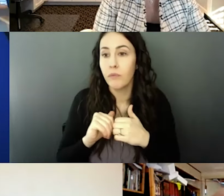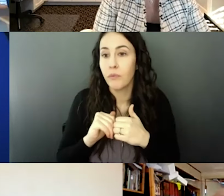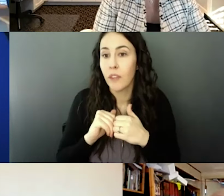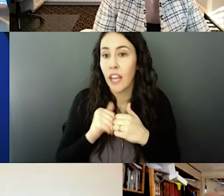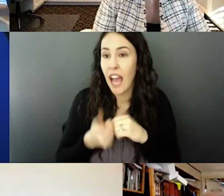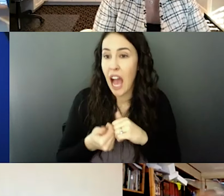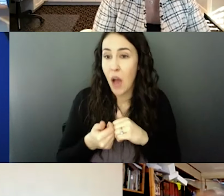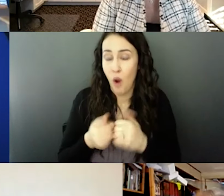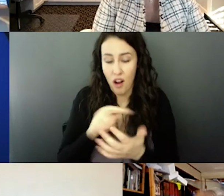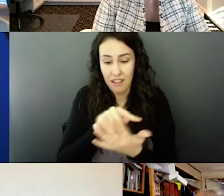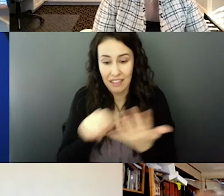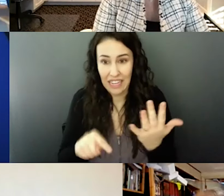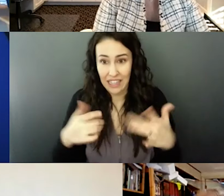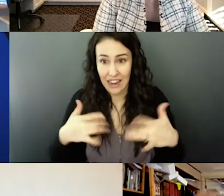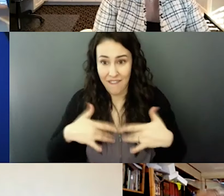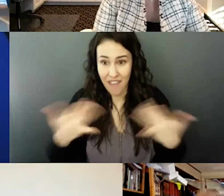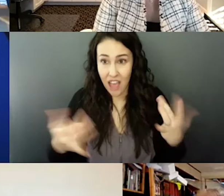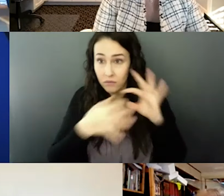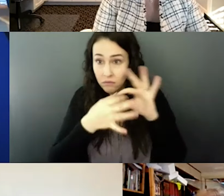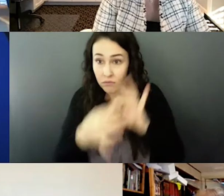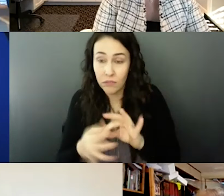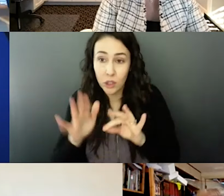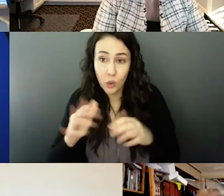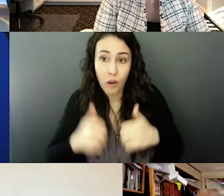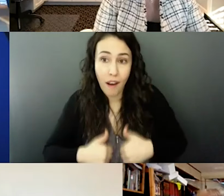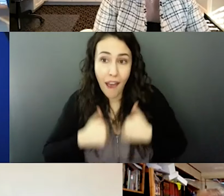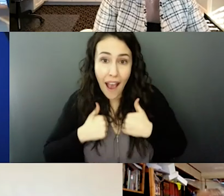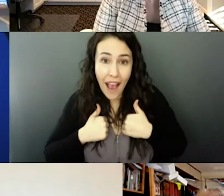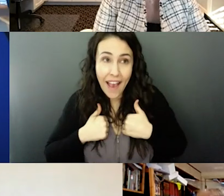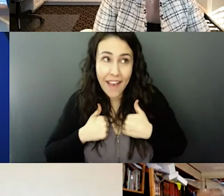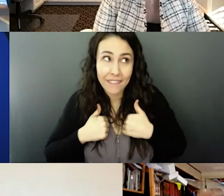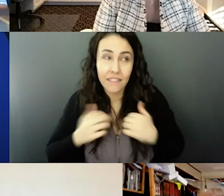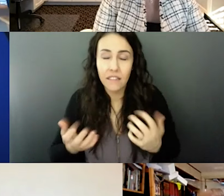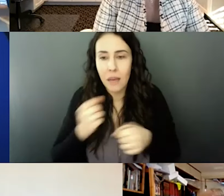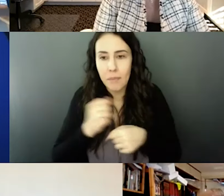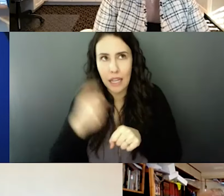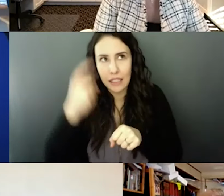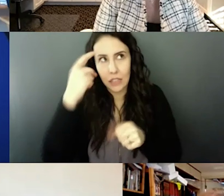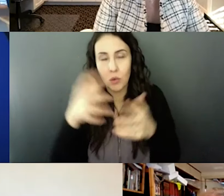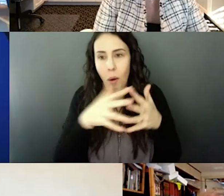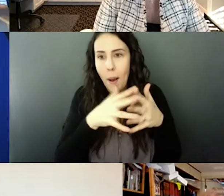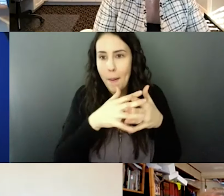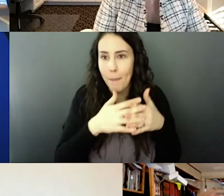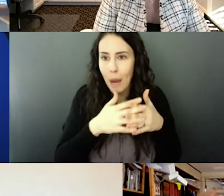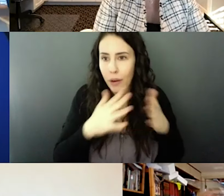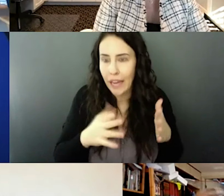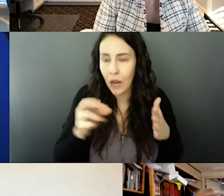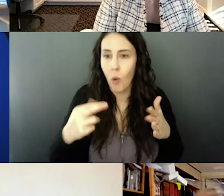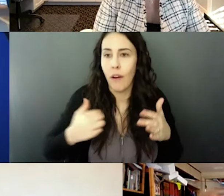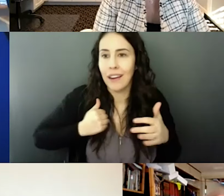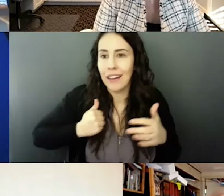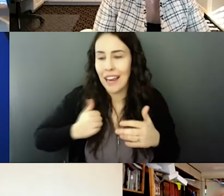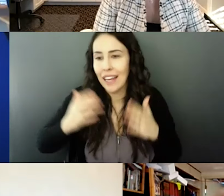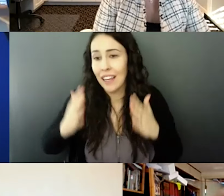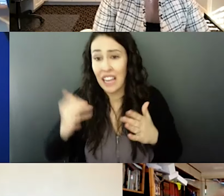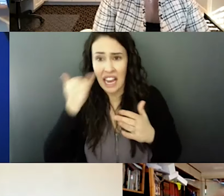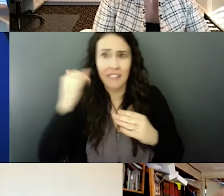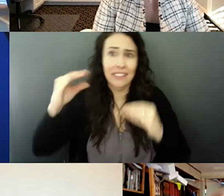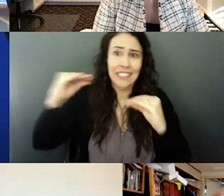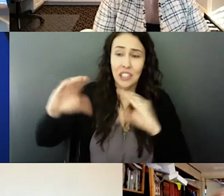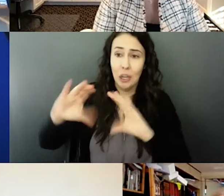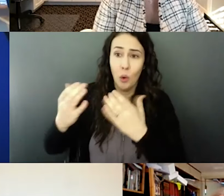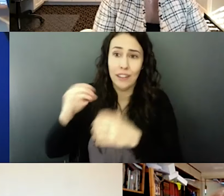your life? Although this makes sense for an American or Canadian student, if you're teaching this course in Japan, wouldn't make so